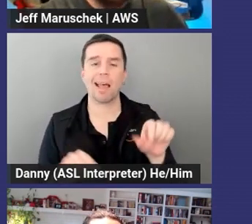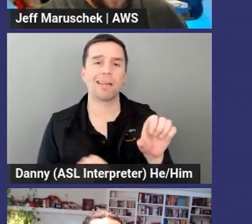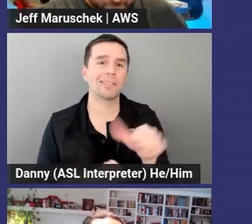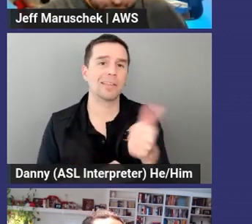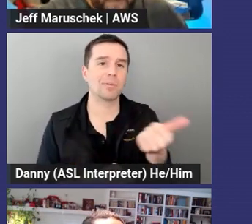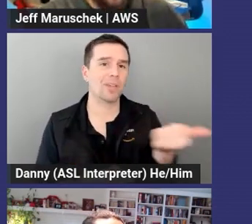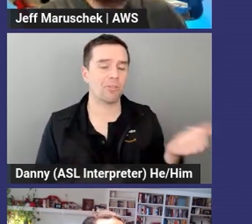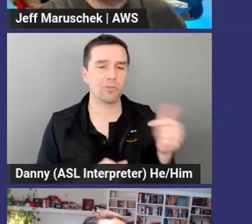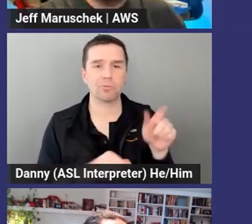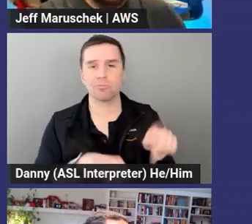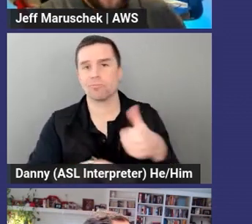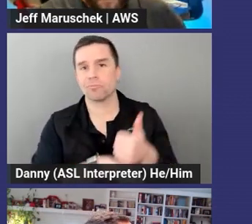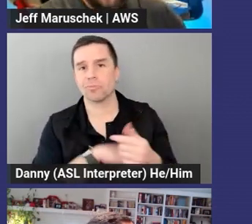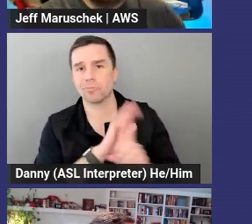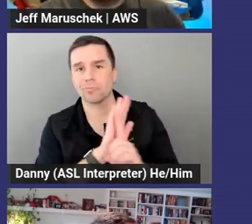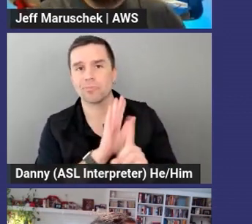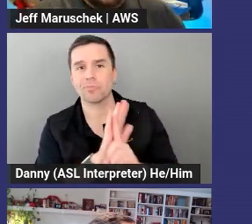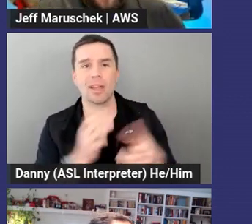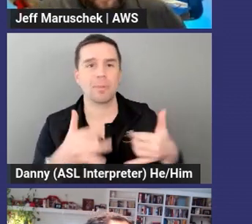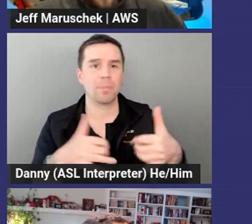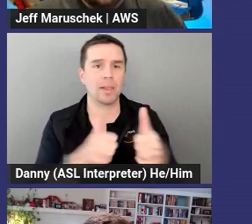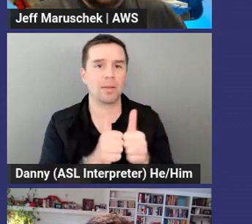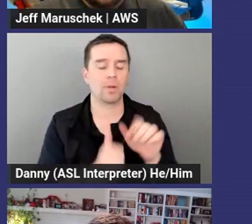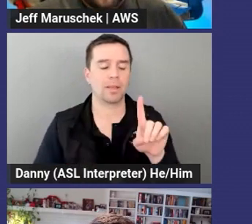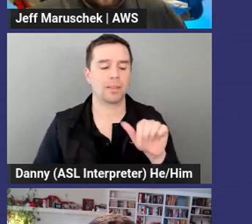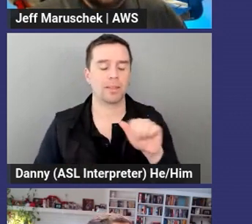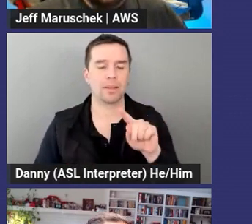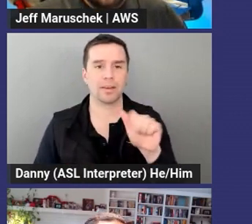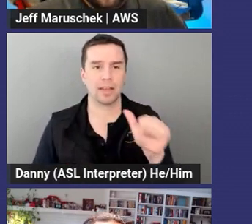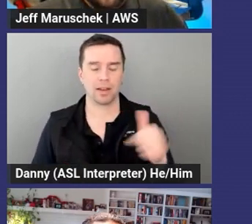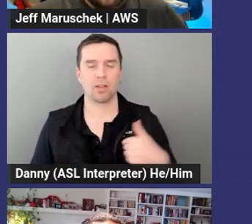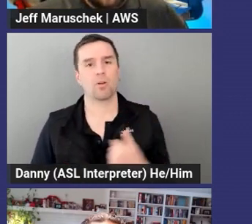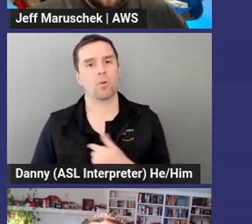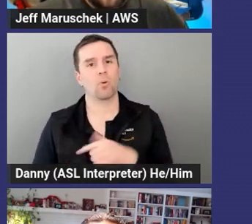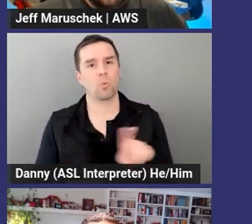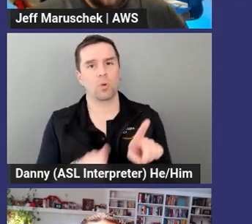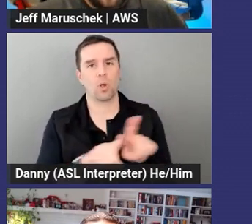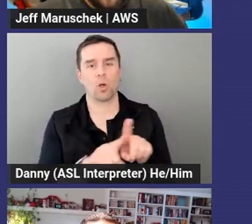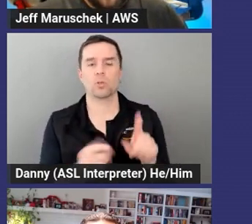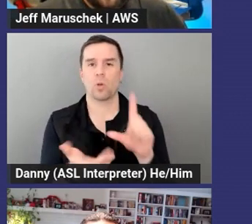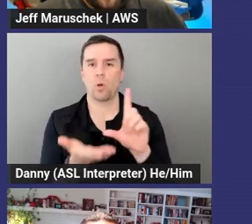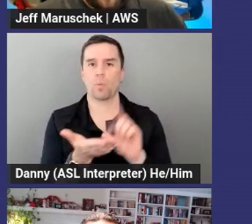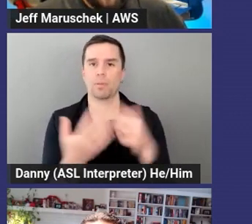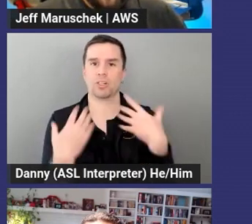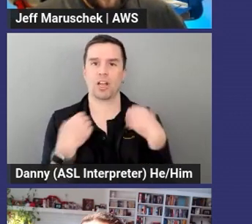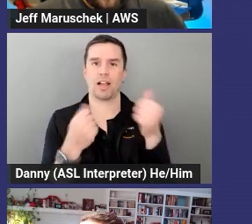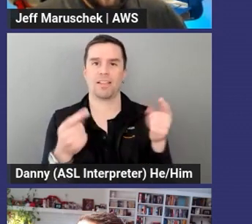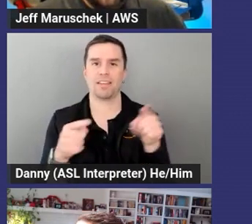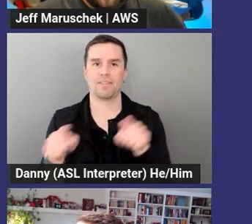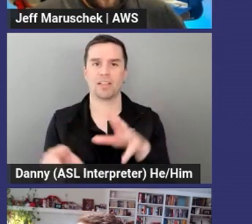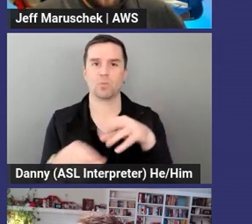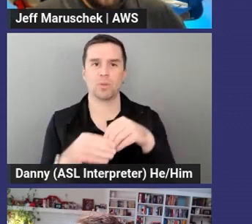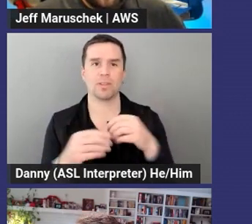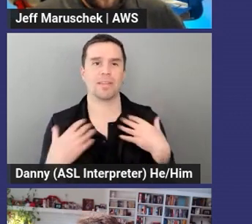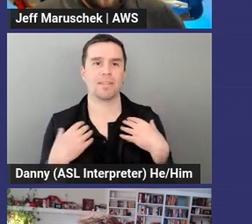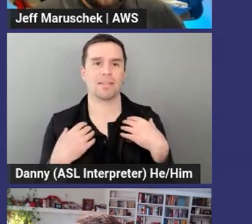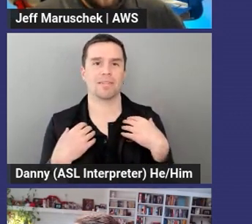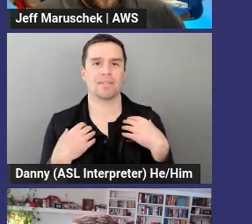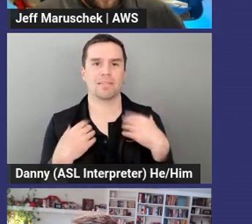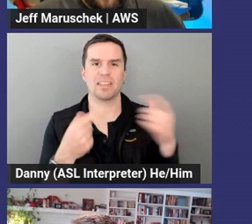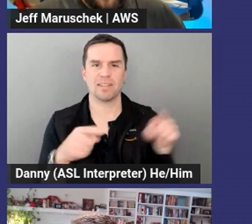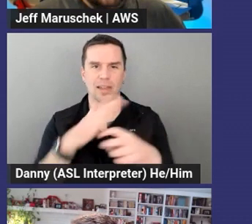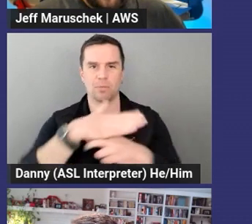can play with the data around. We also publish health events in the event bridge, so you can do integration with